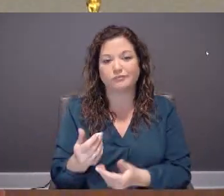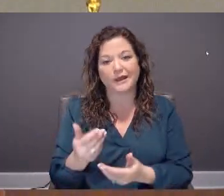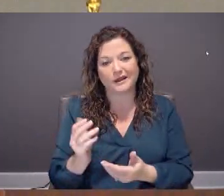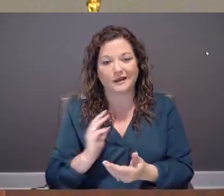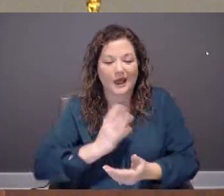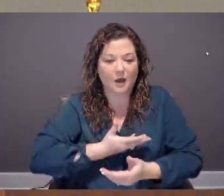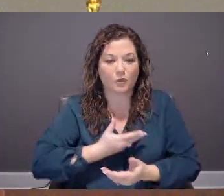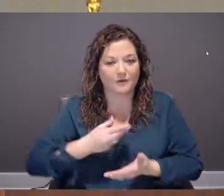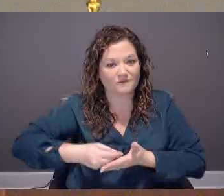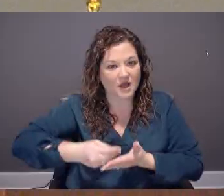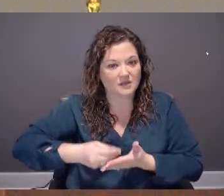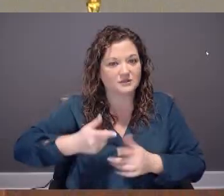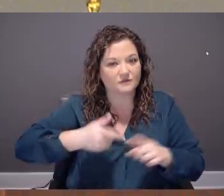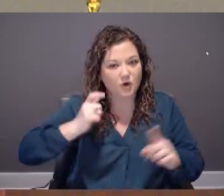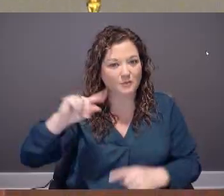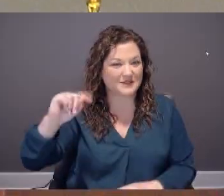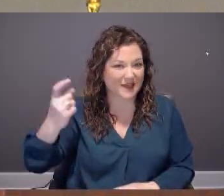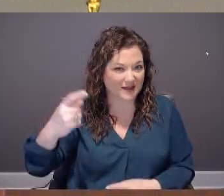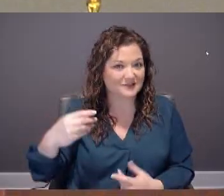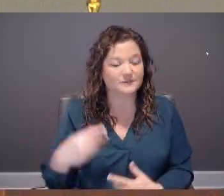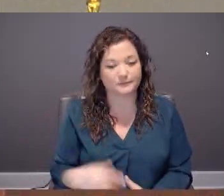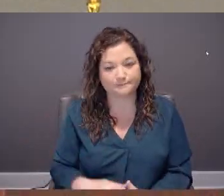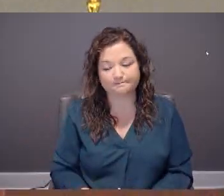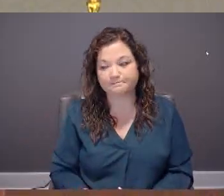funding. So, good work.